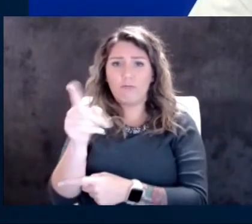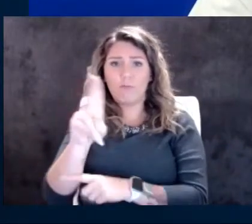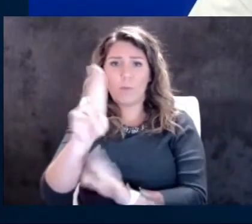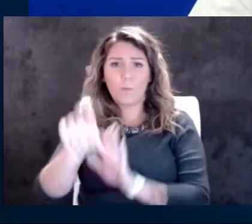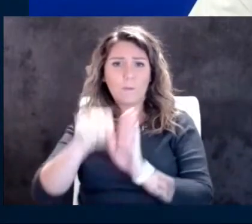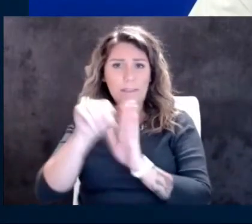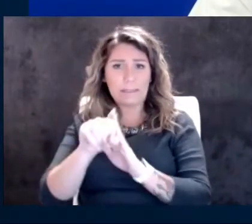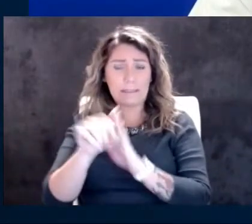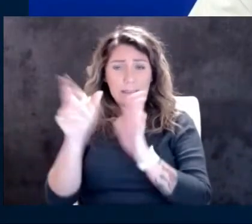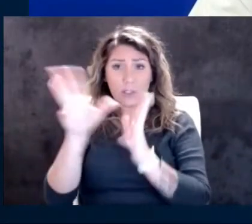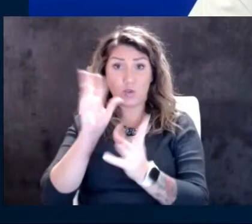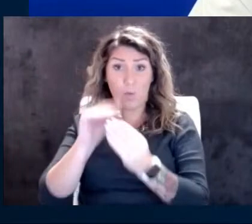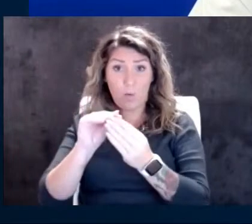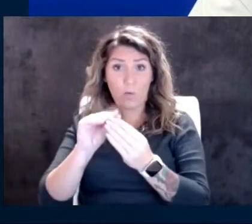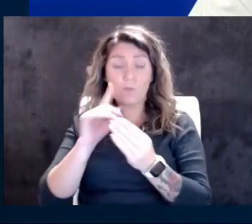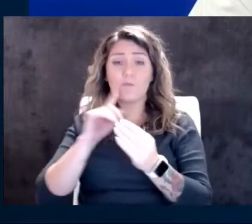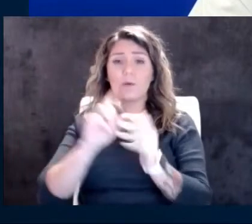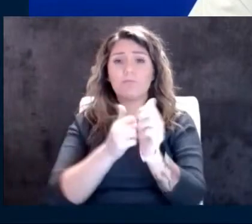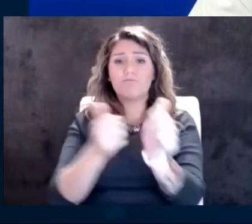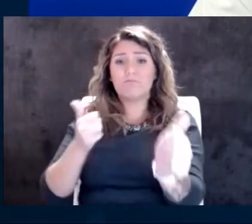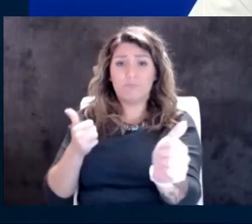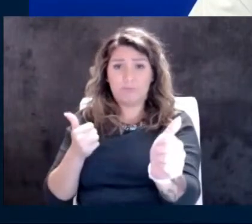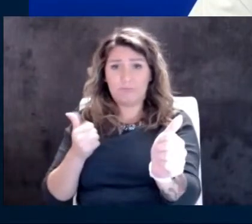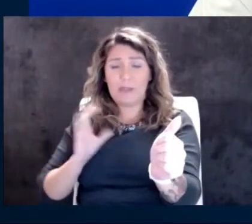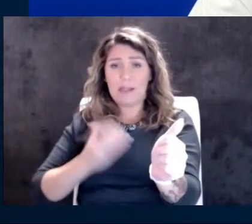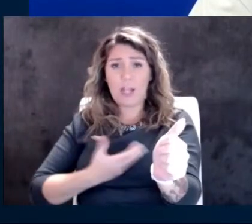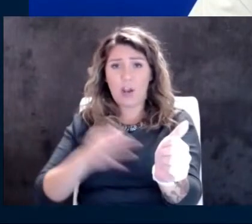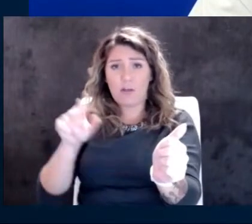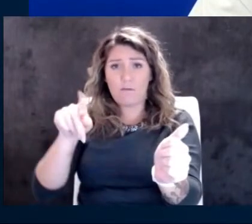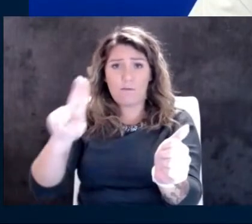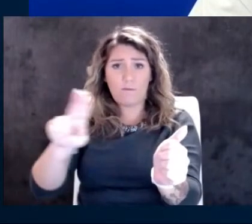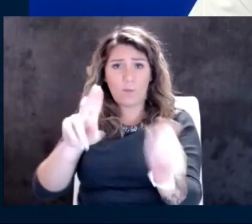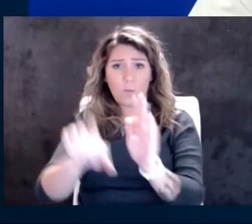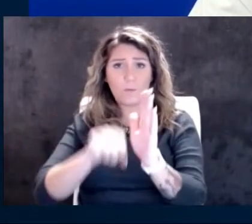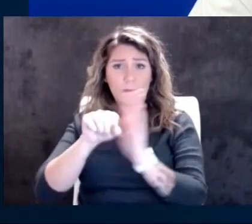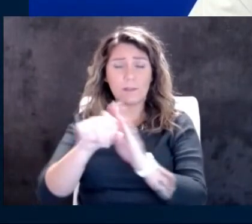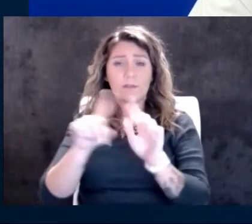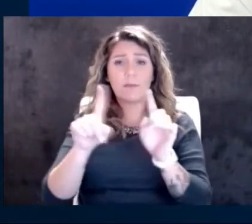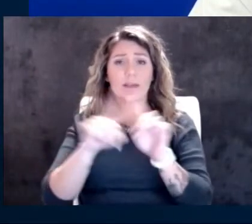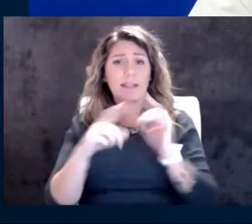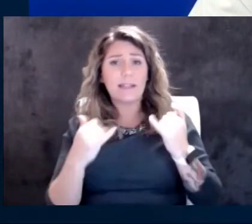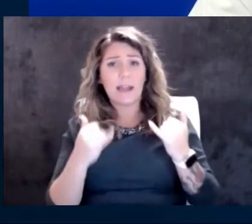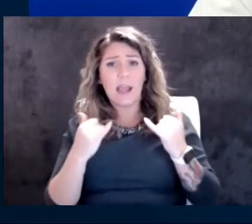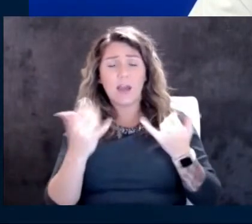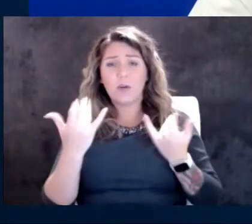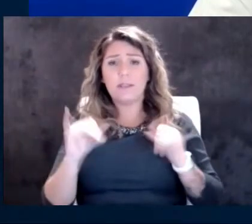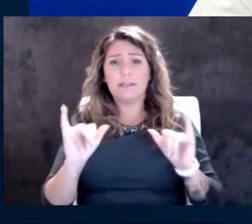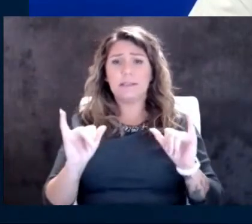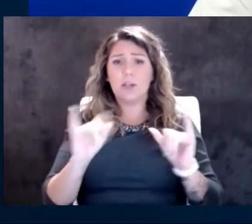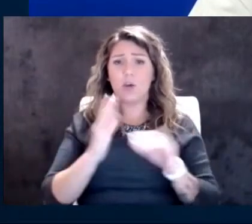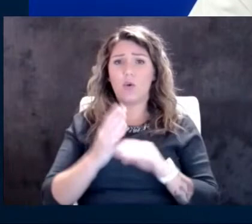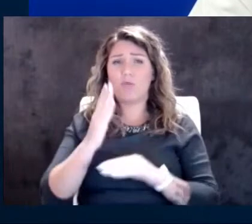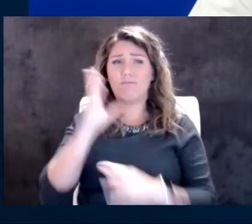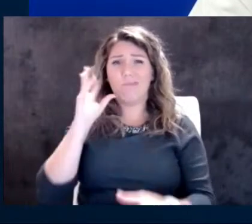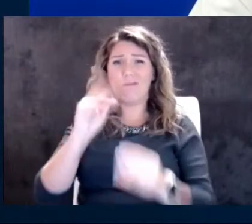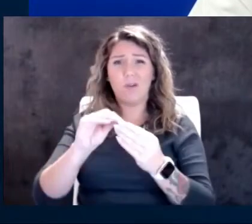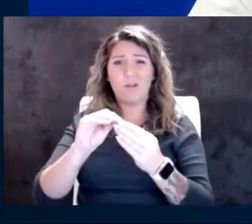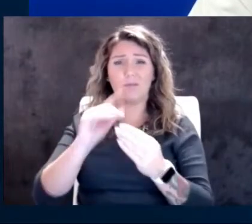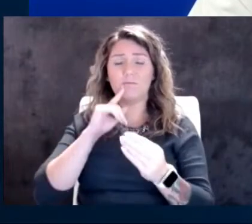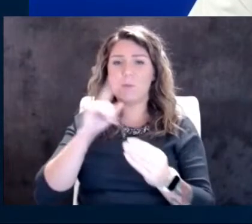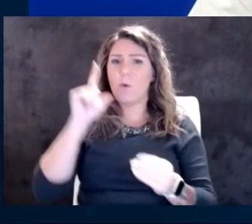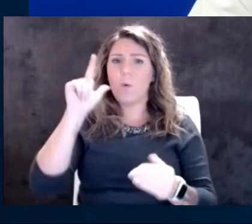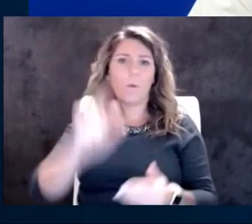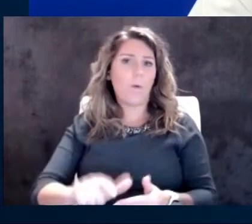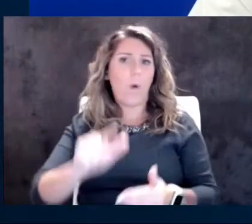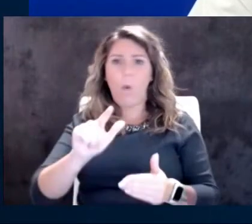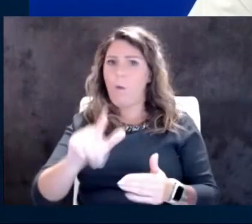We lag behind them in our influenza season, but just as you said, right now there still is overall low amounts of activity in influenza. Yeah, it's